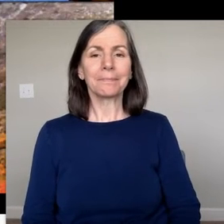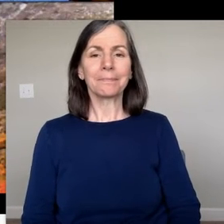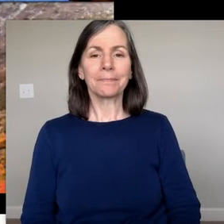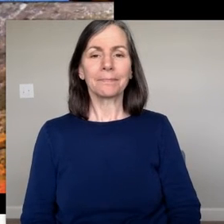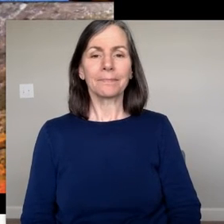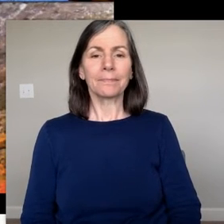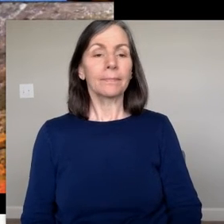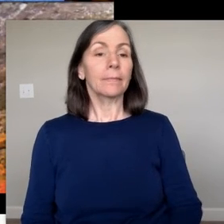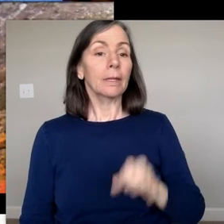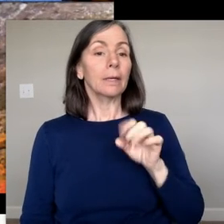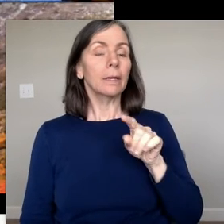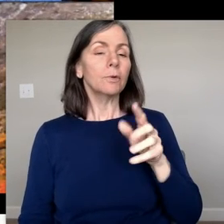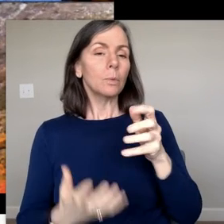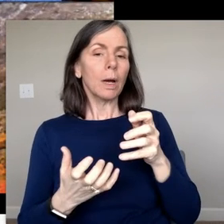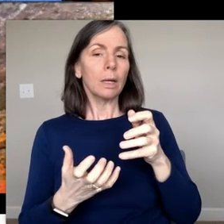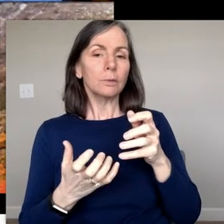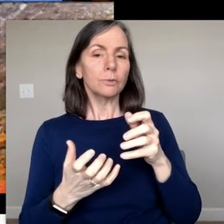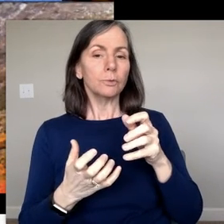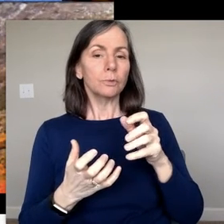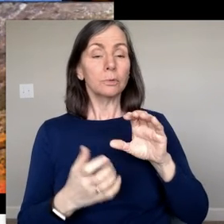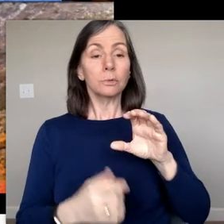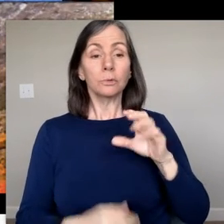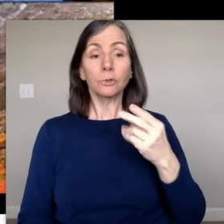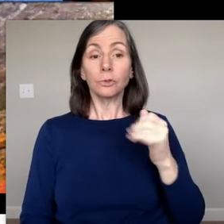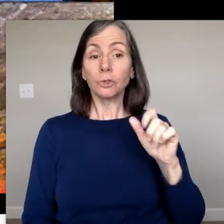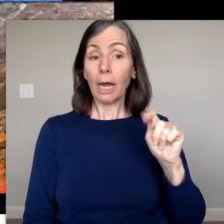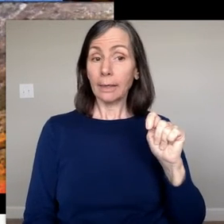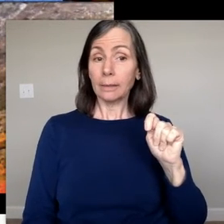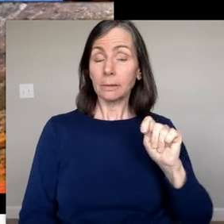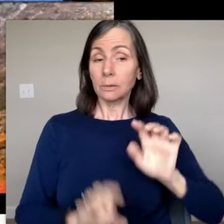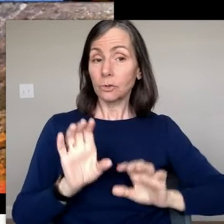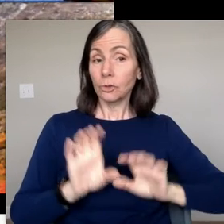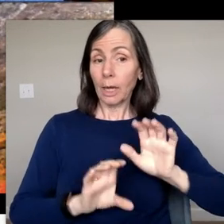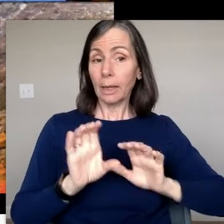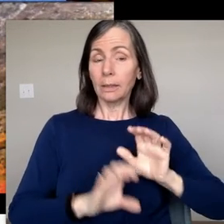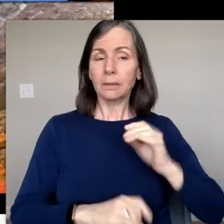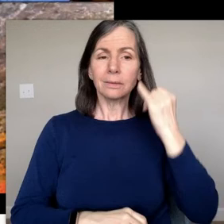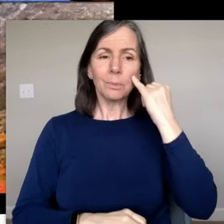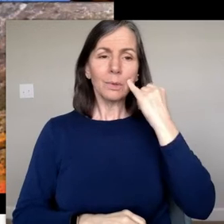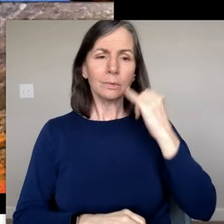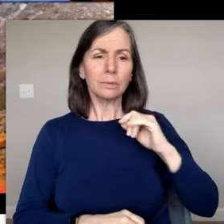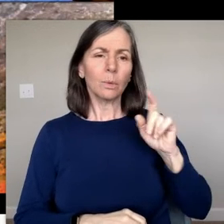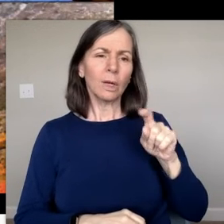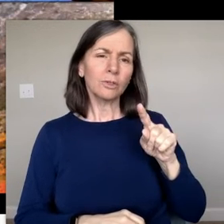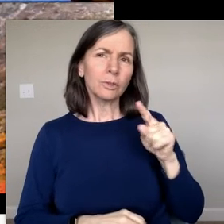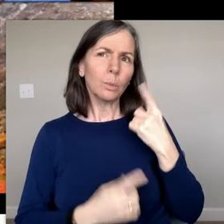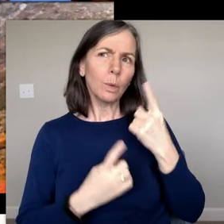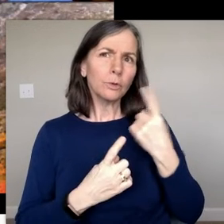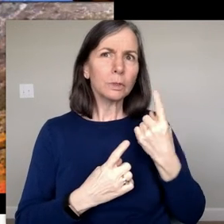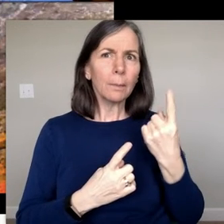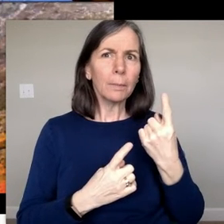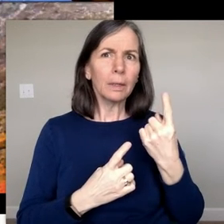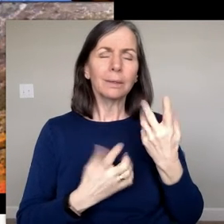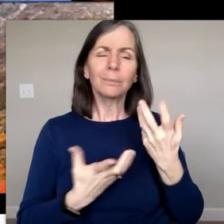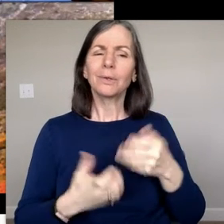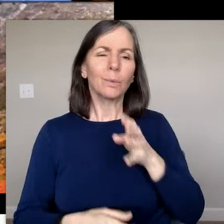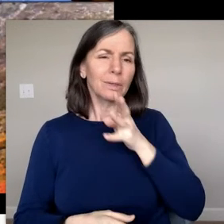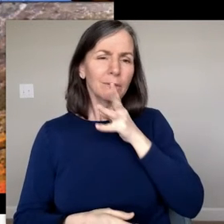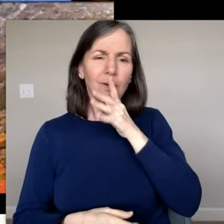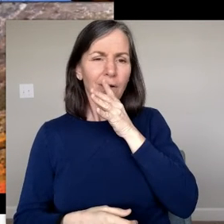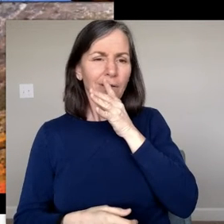If you want to chat, so you have a question but you don't want to turn on your microphone, you can go to the top